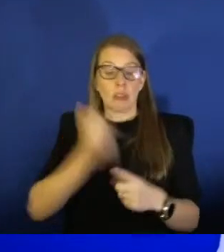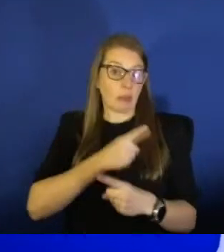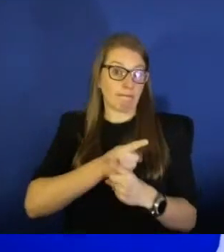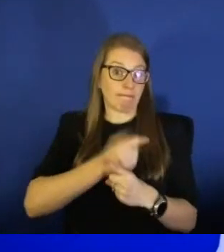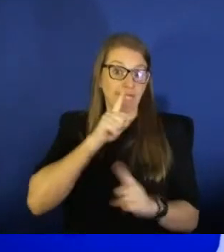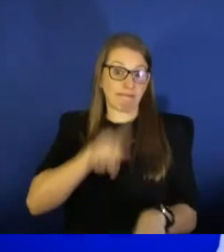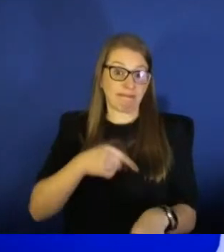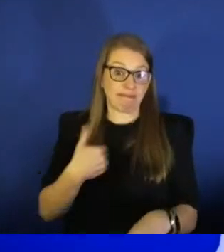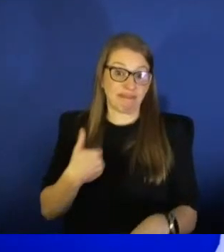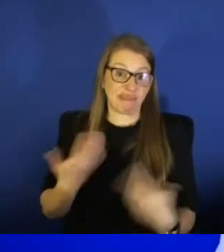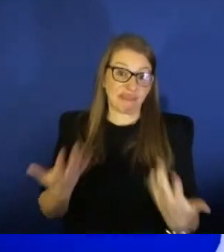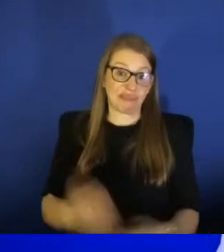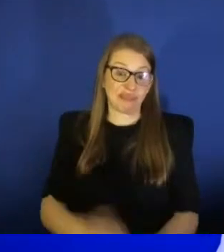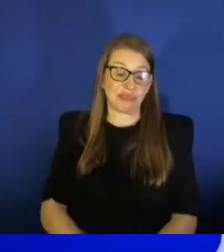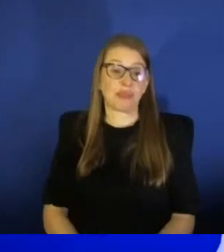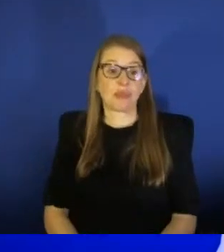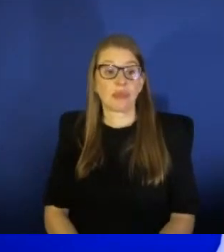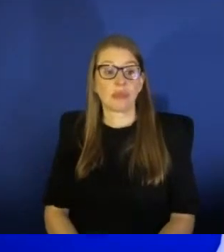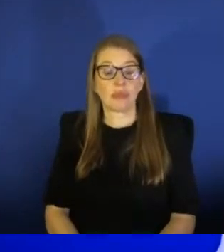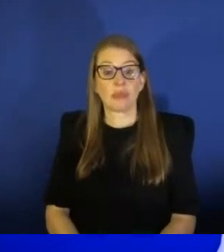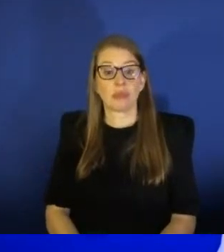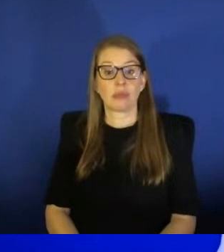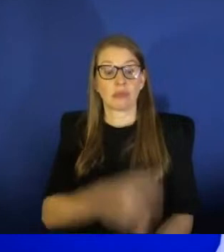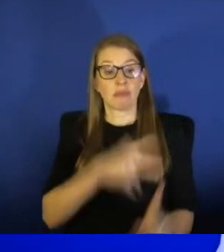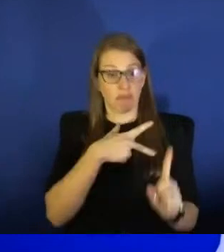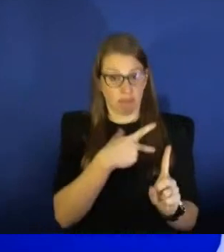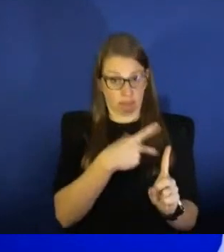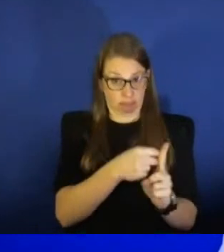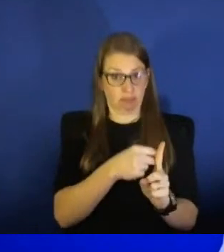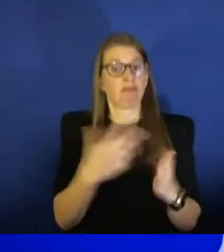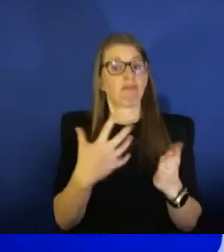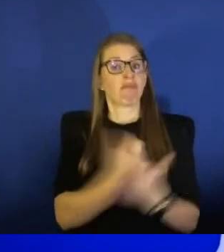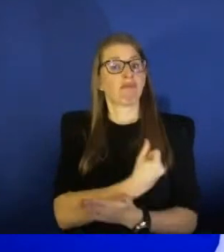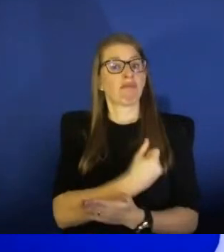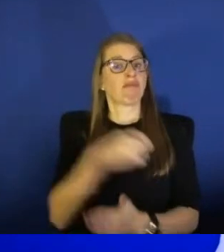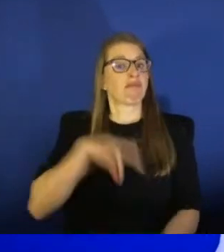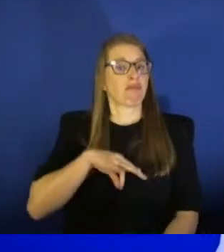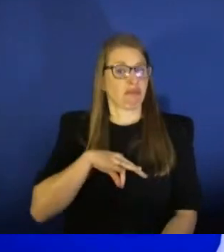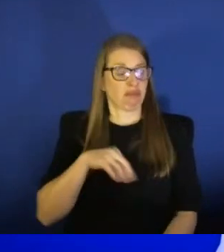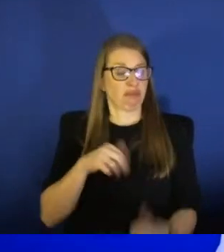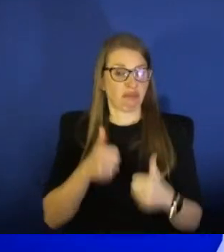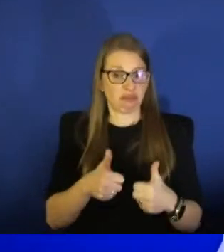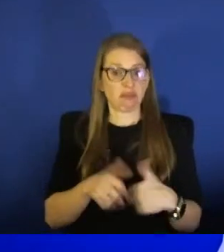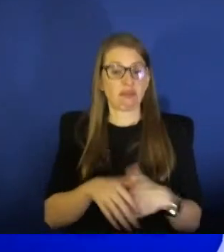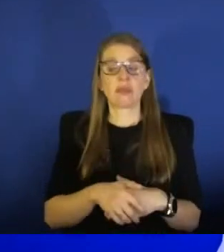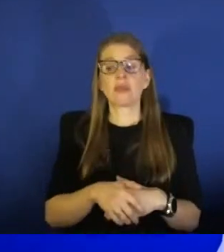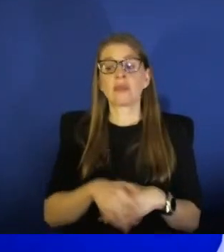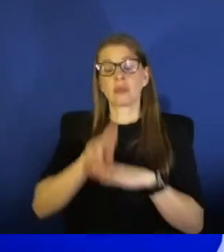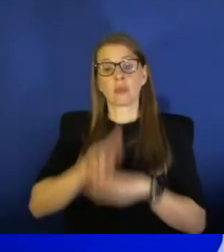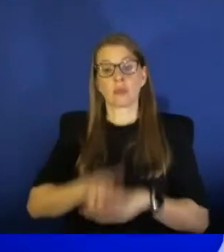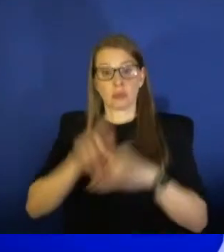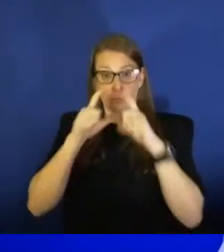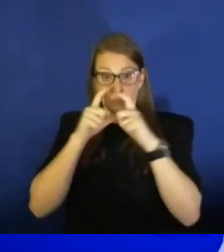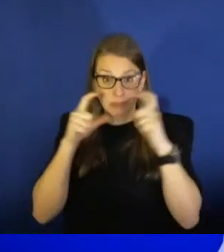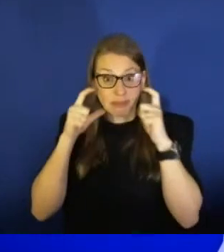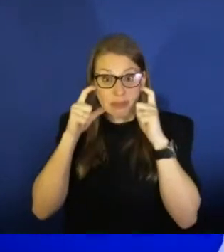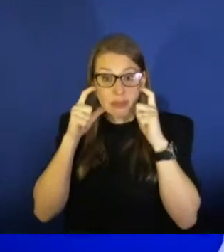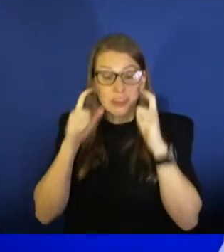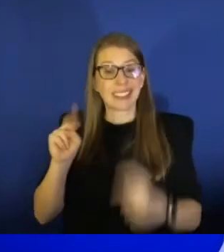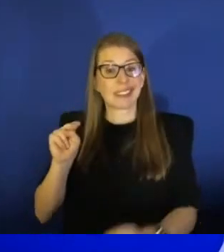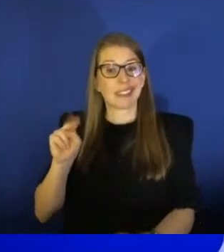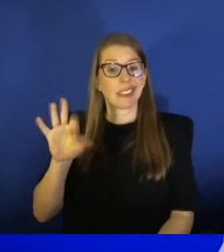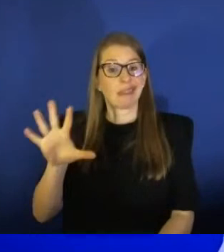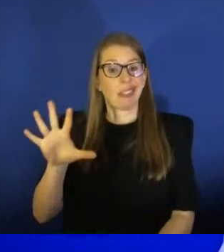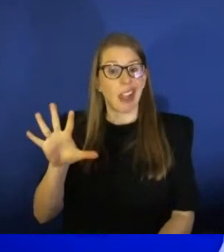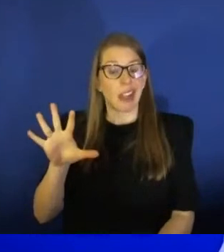I think being vaccinated, of course, is a big thing you can do for yourself. Wearing I would say wear an N95 on the plane. You want to